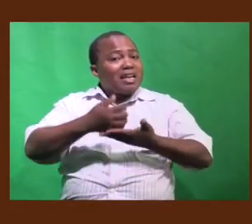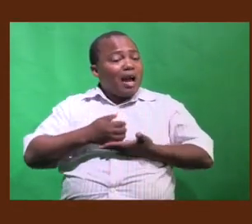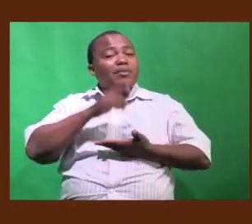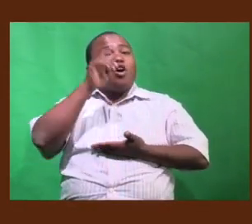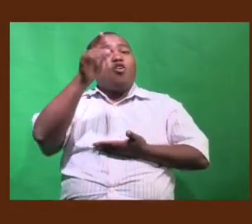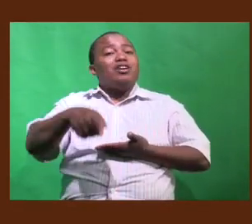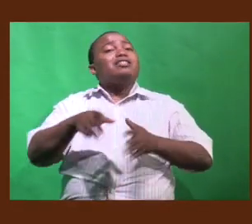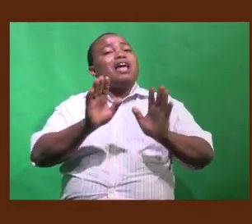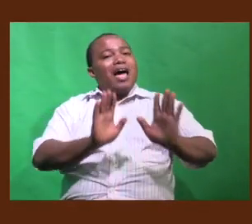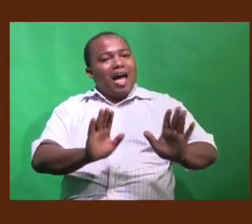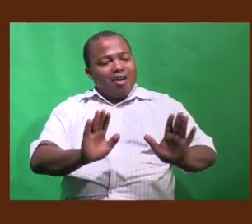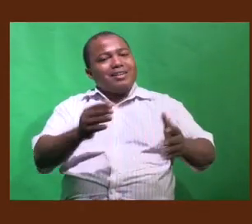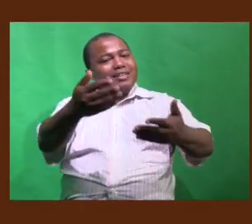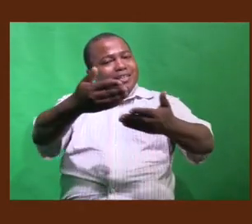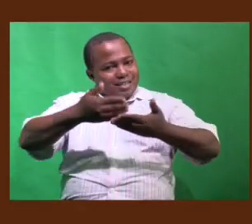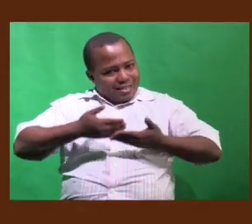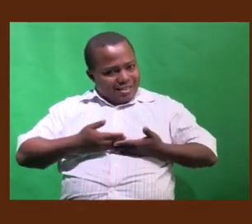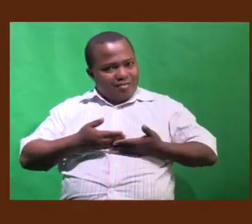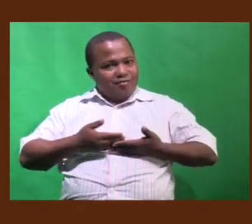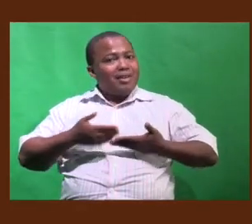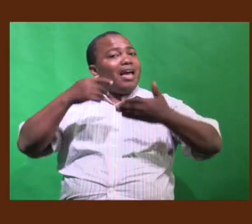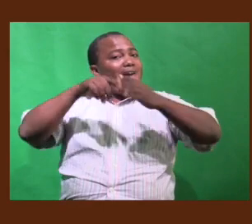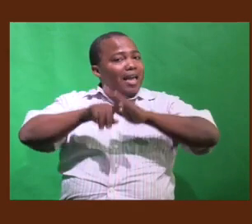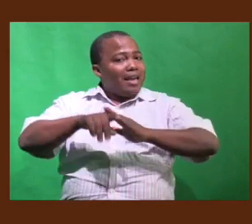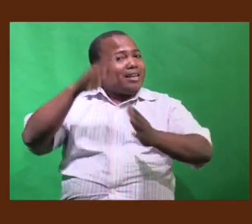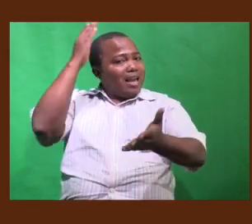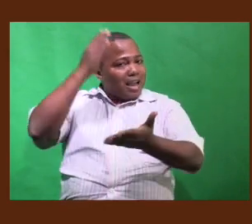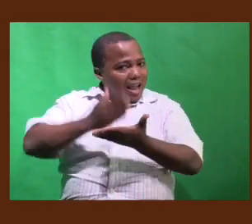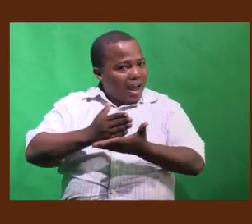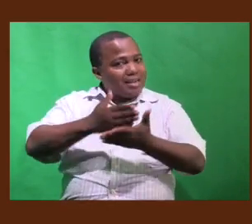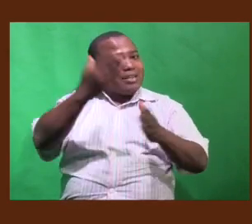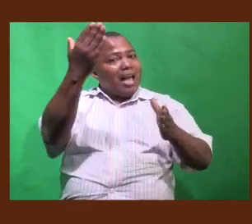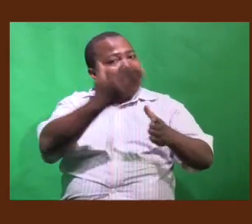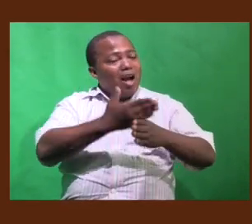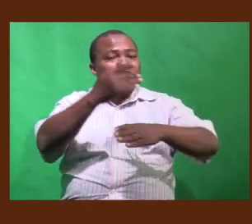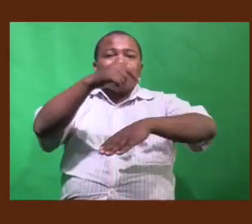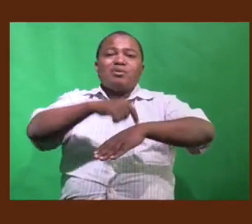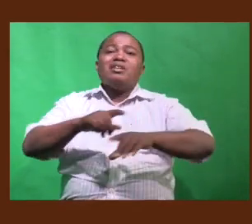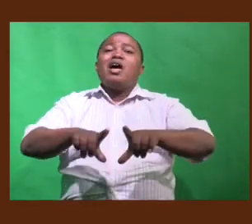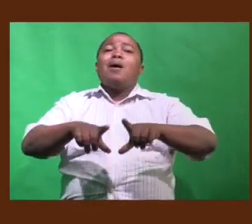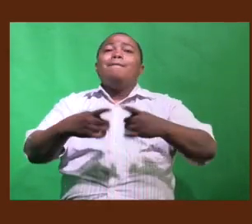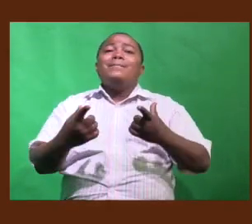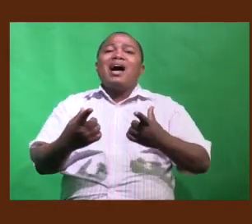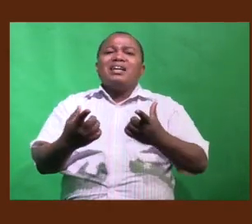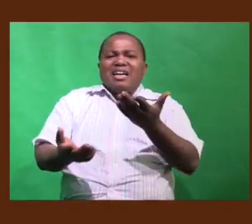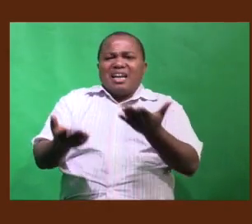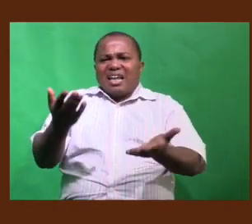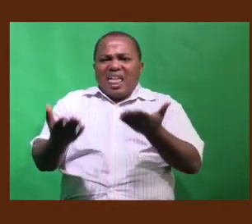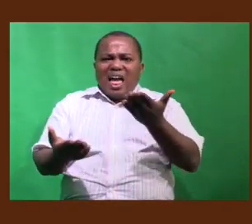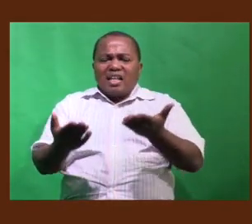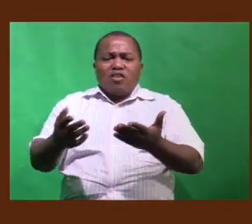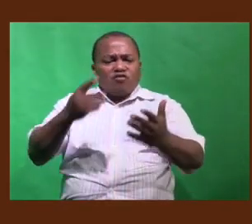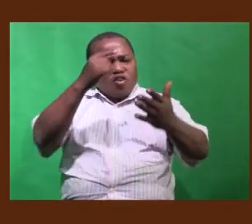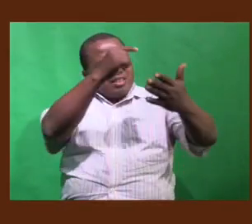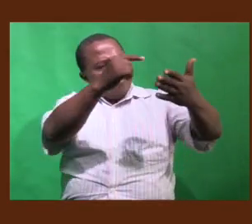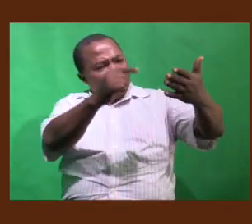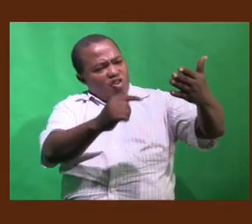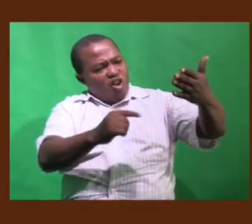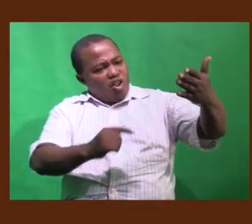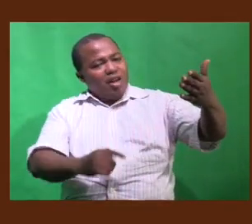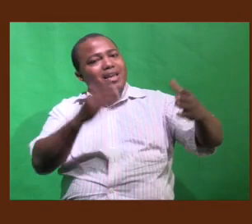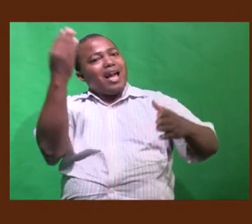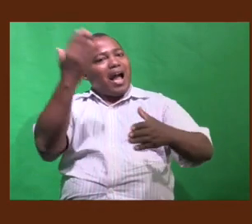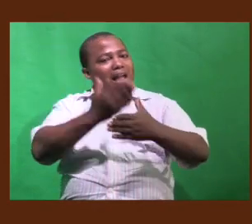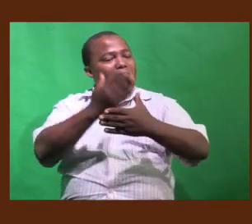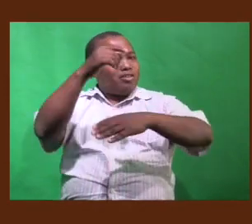already been received in the current accounting period but relates to the following accounting